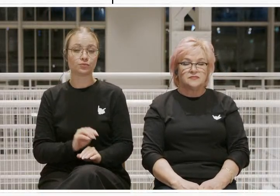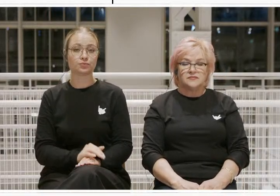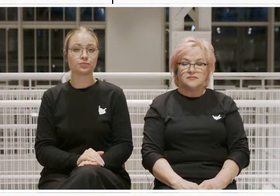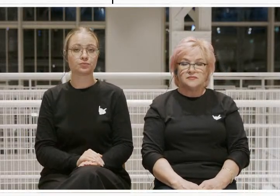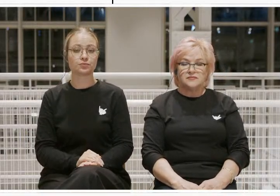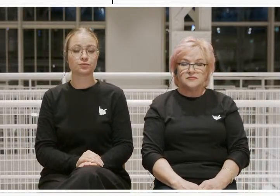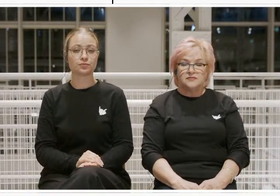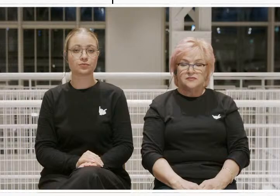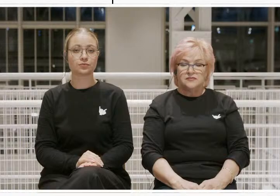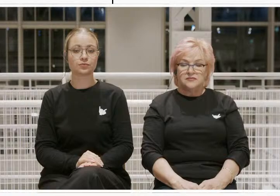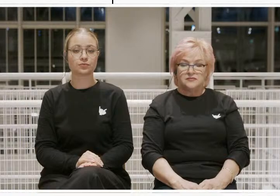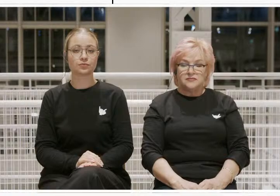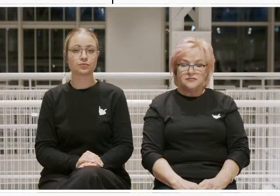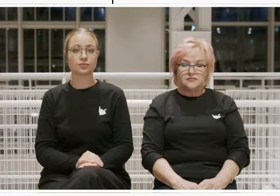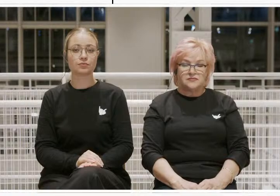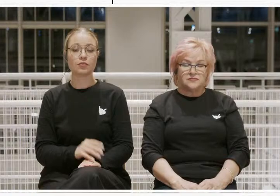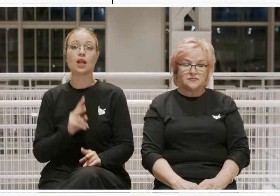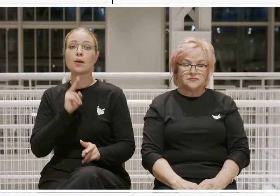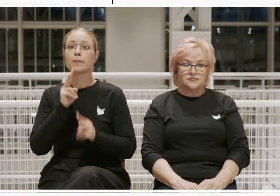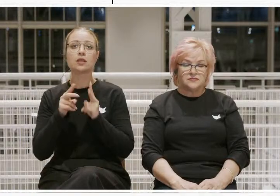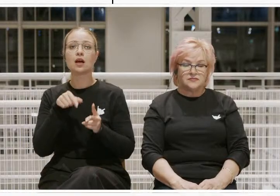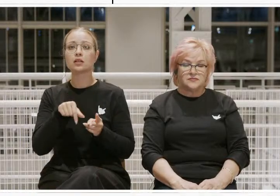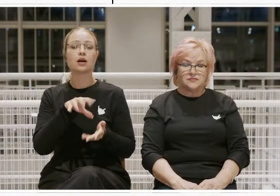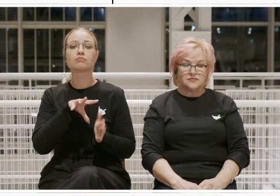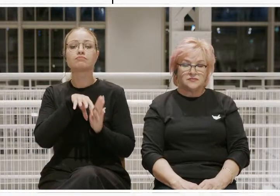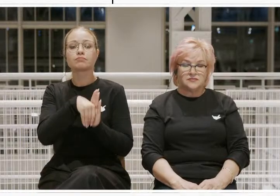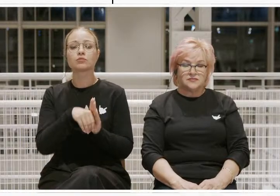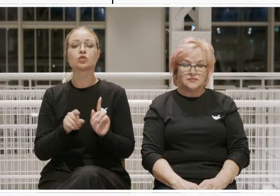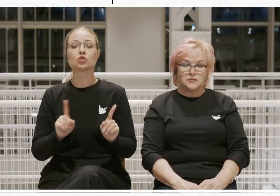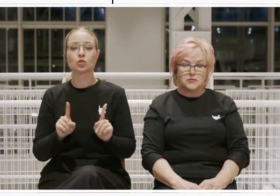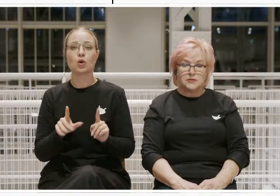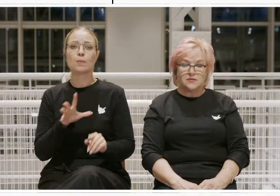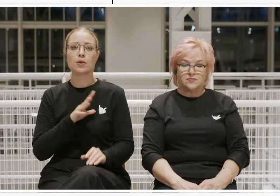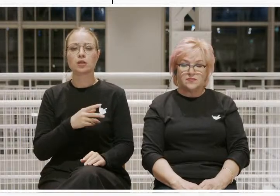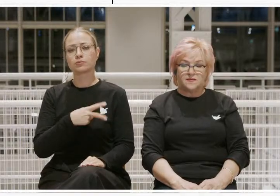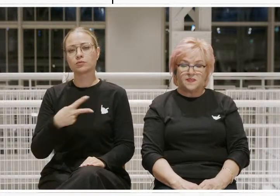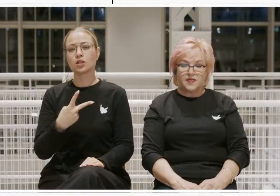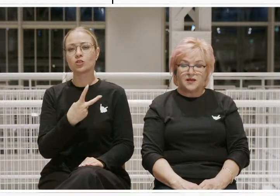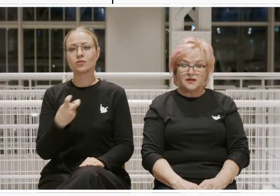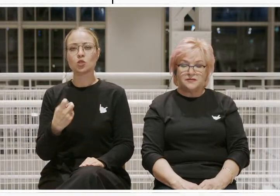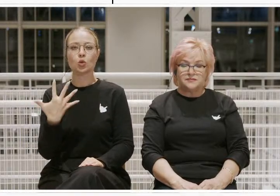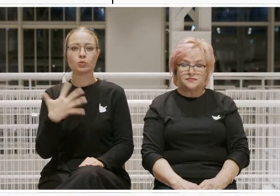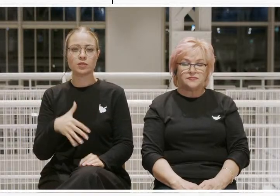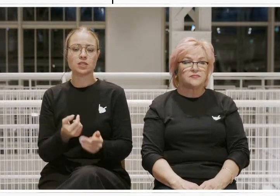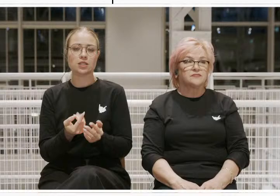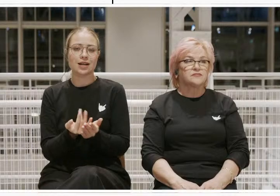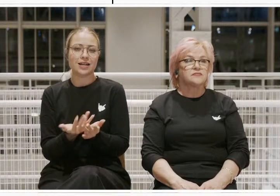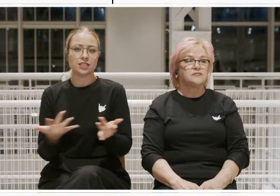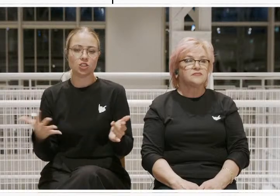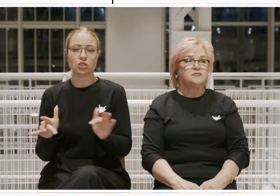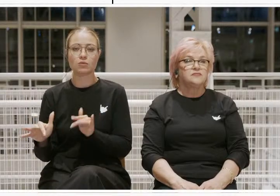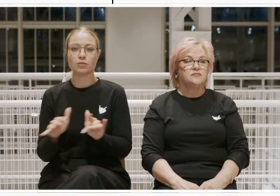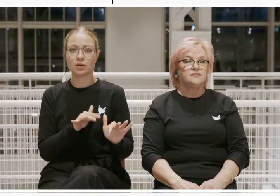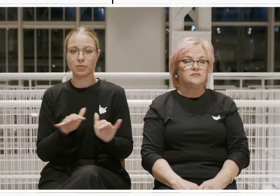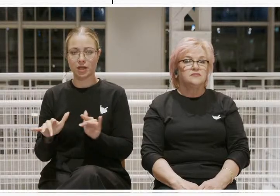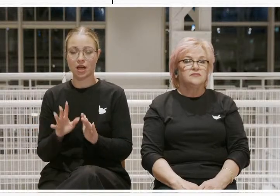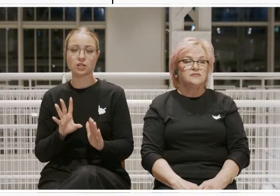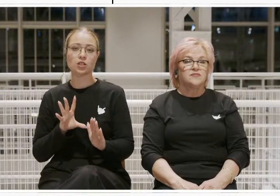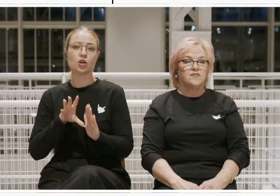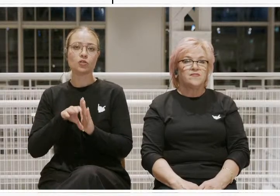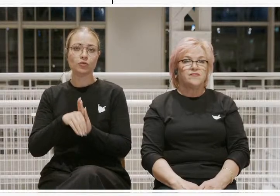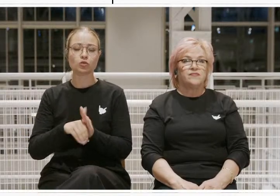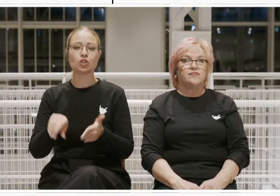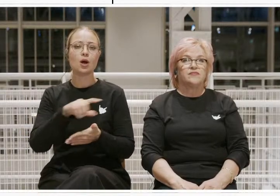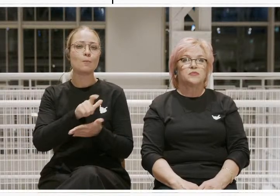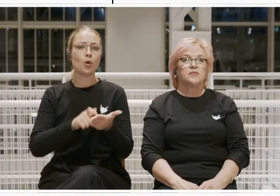a range of forms, including poetry readings, festivals, concerts, radio programs, all designed